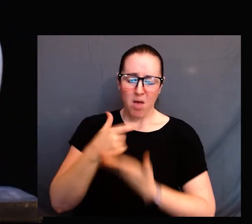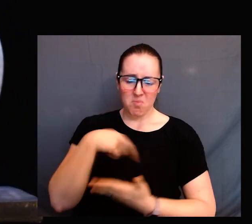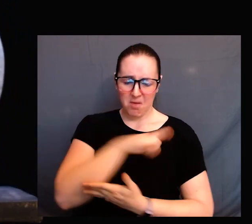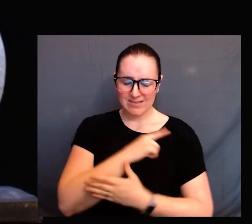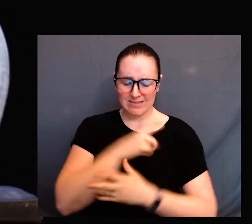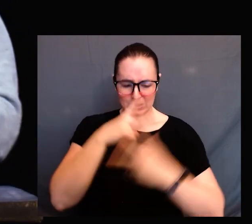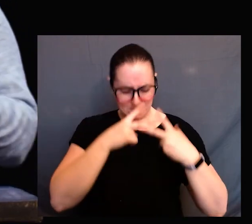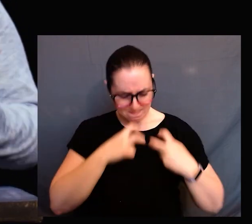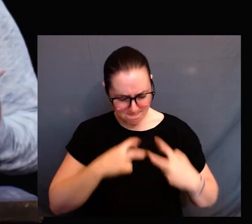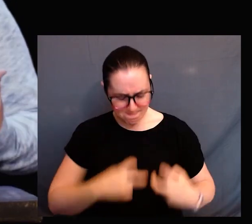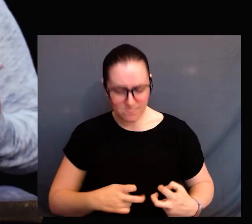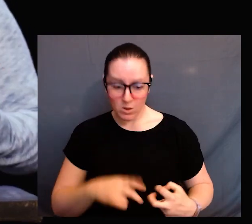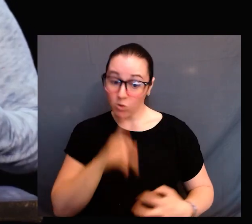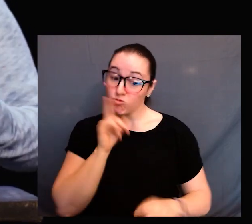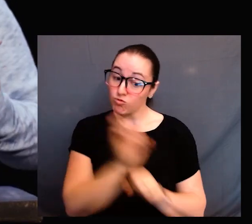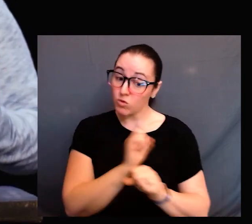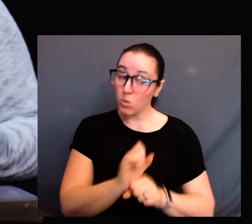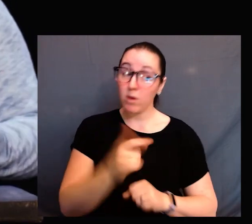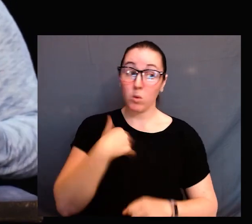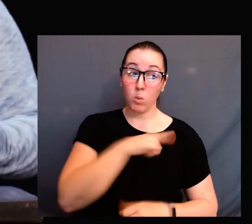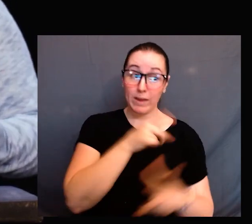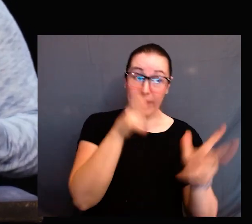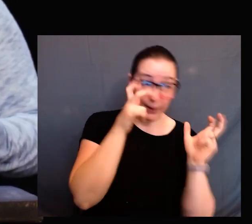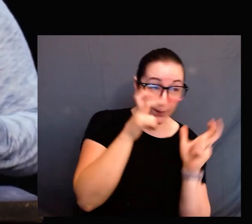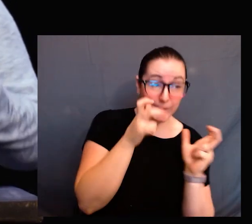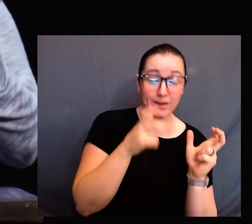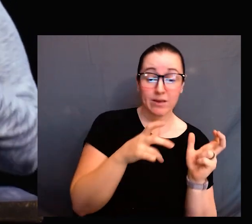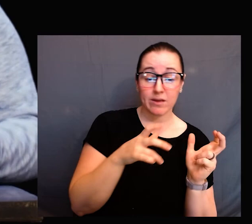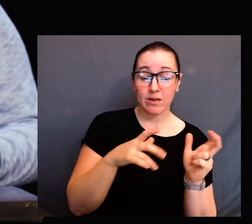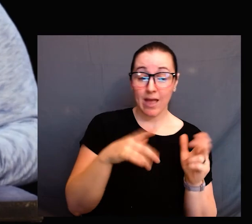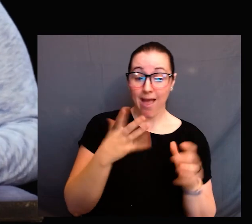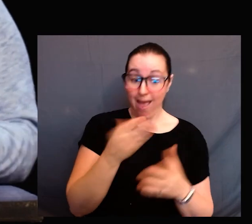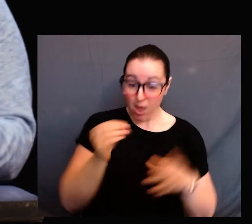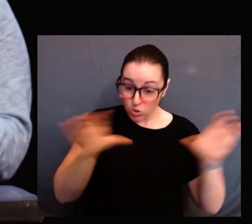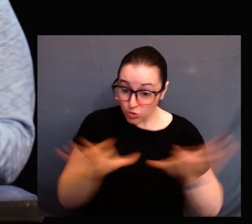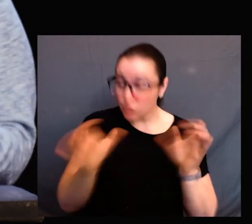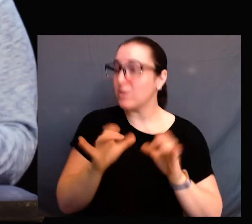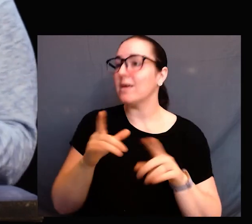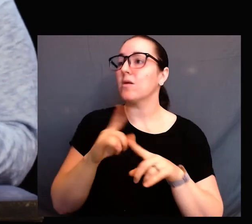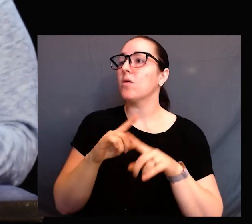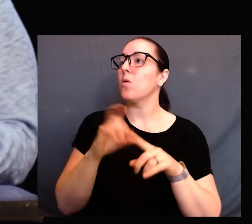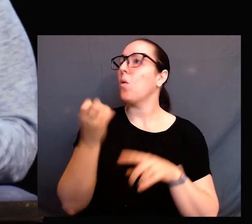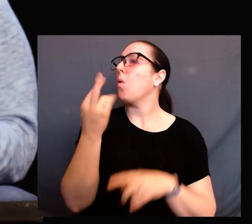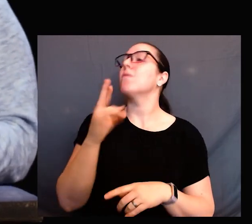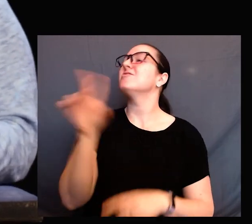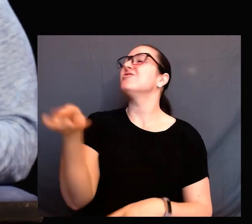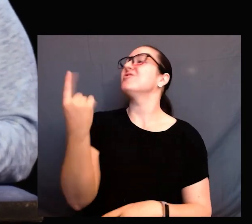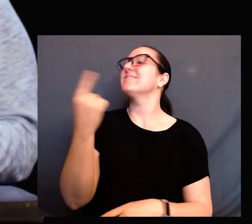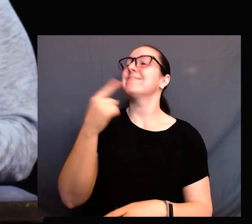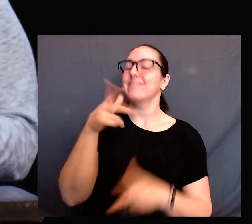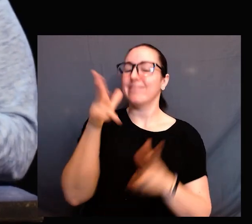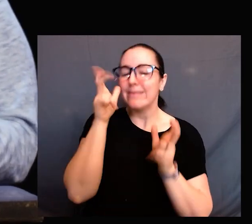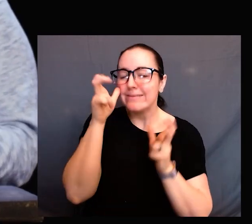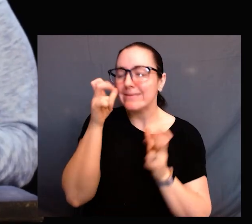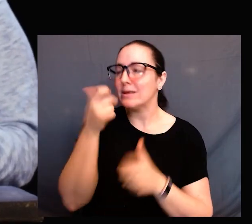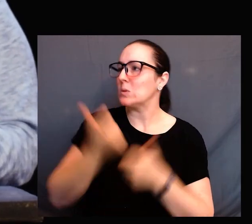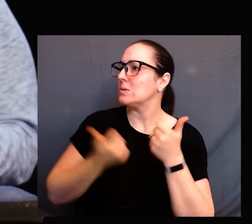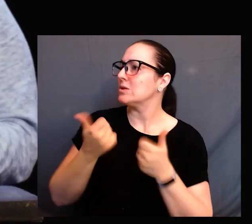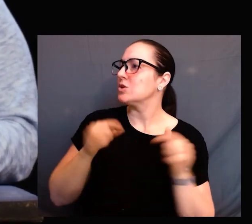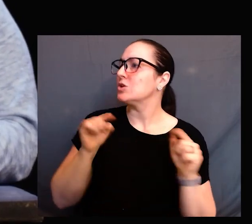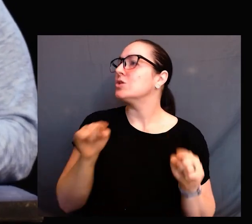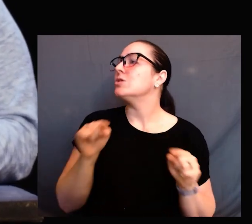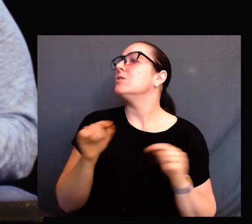doing, or if we're just listening? Help us to realize that trusting in Jesus is not just a